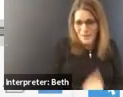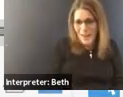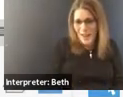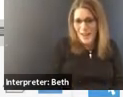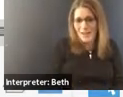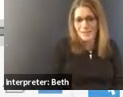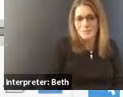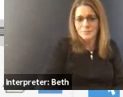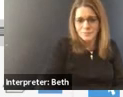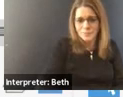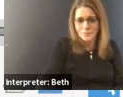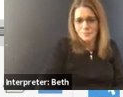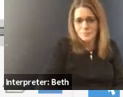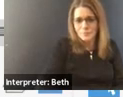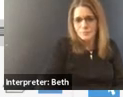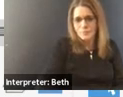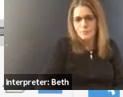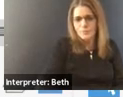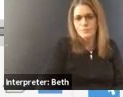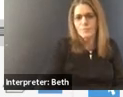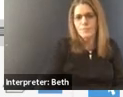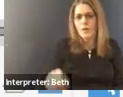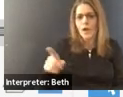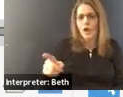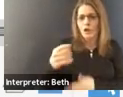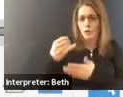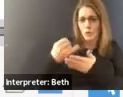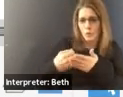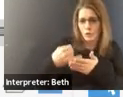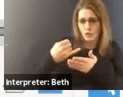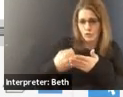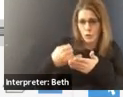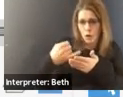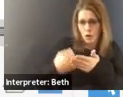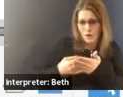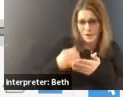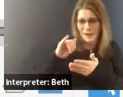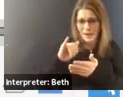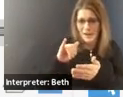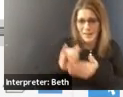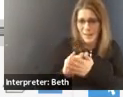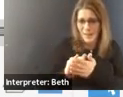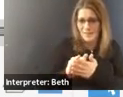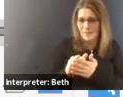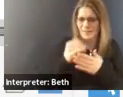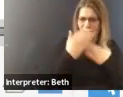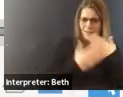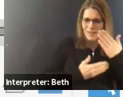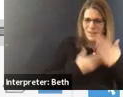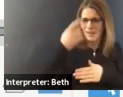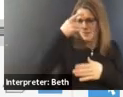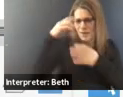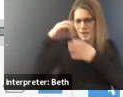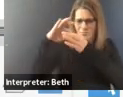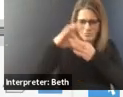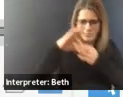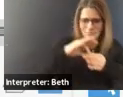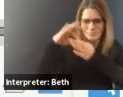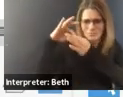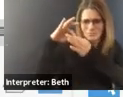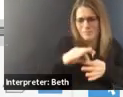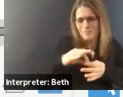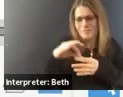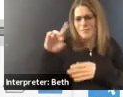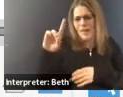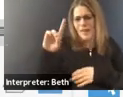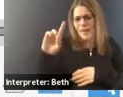drawing is a dexterity movement tied to your mind. It's the same, right? If you're not training